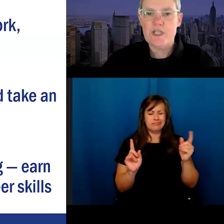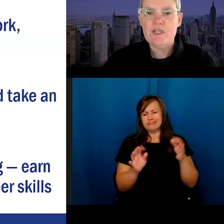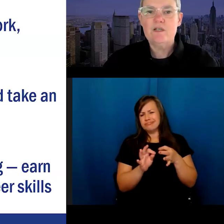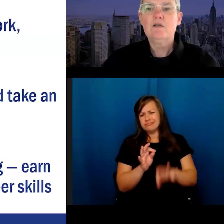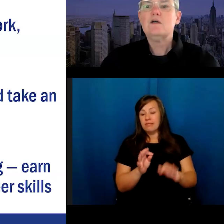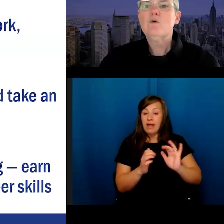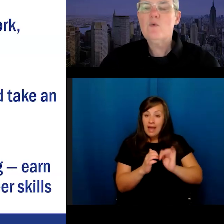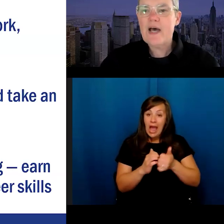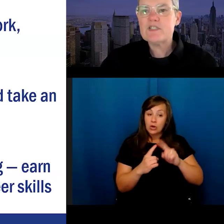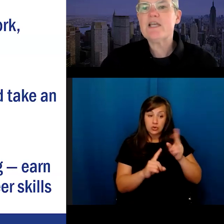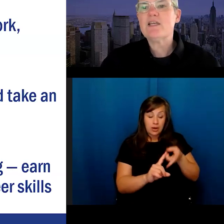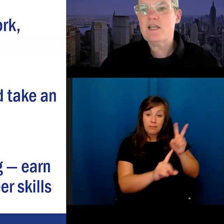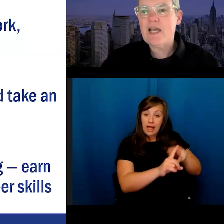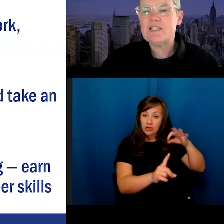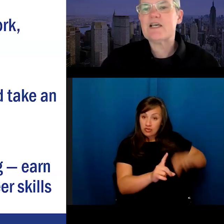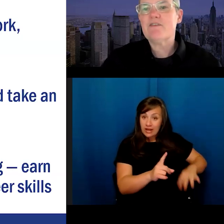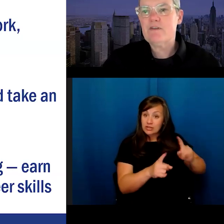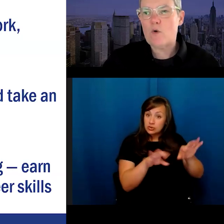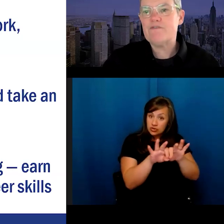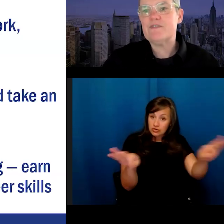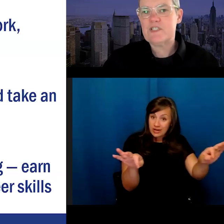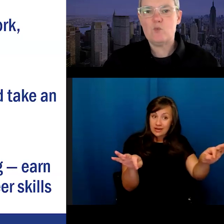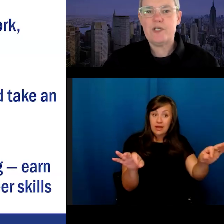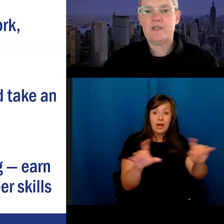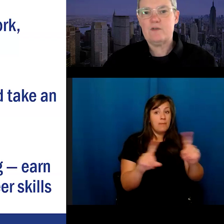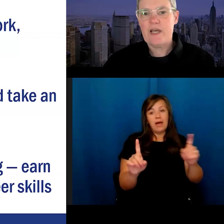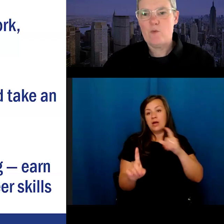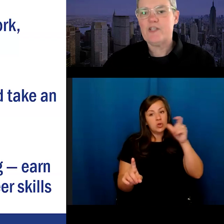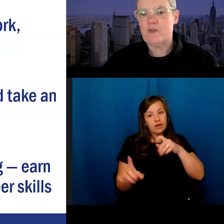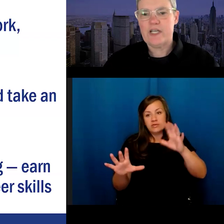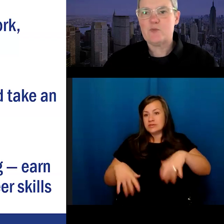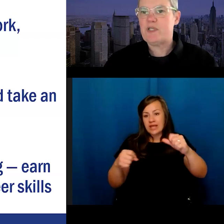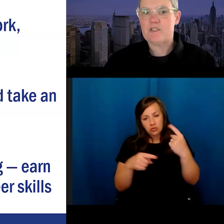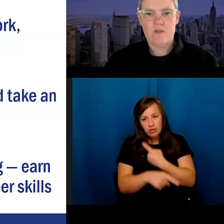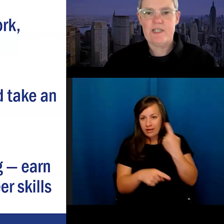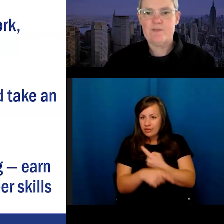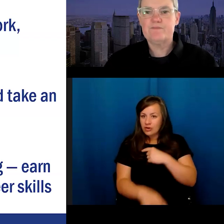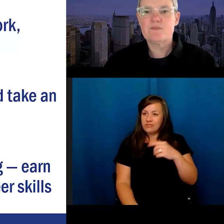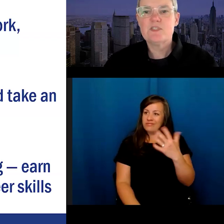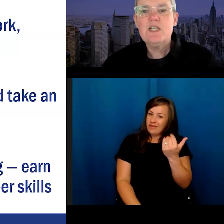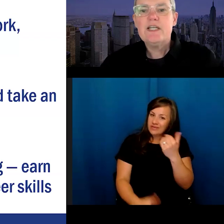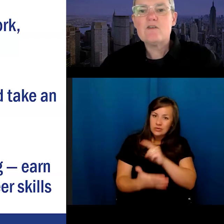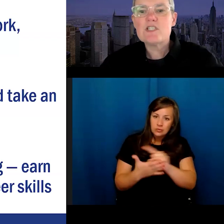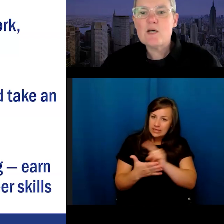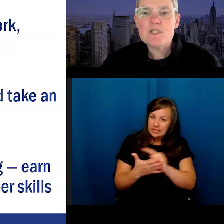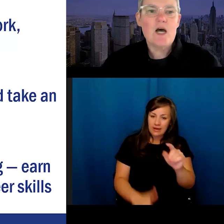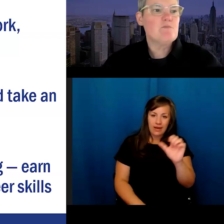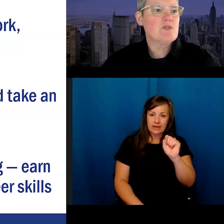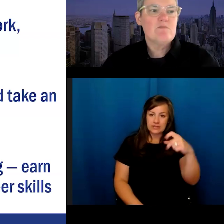your degree without taking a 7 or 15-week regular SPS class.